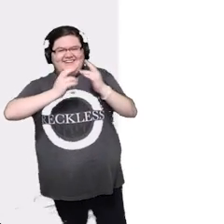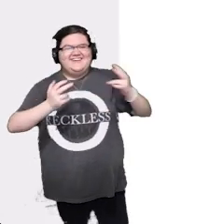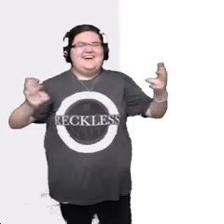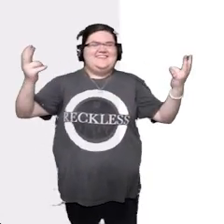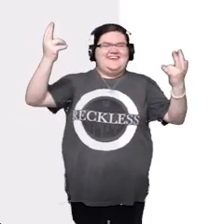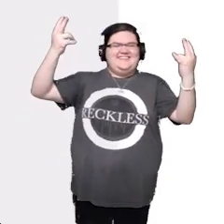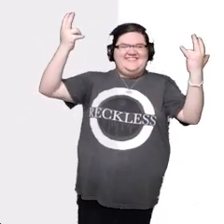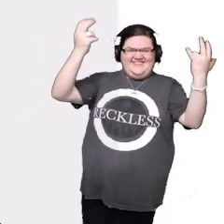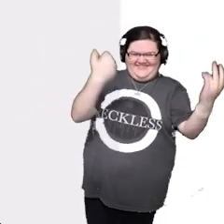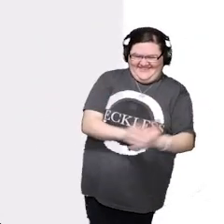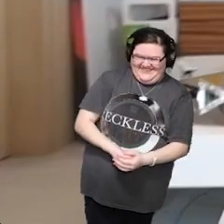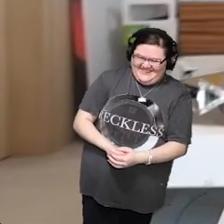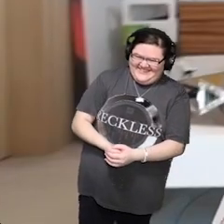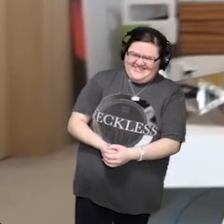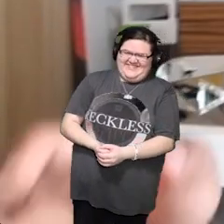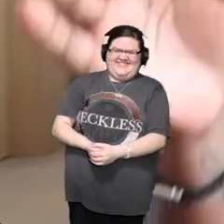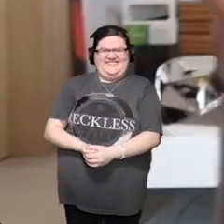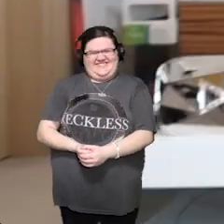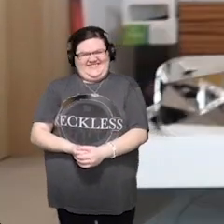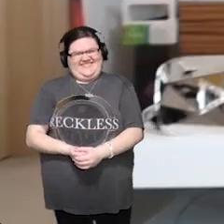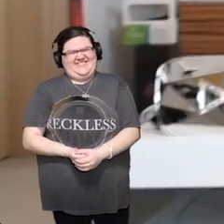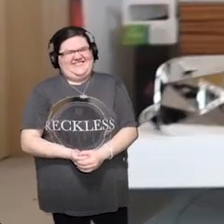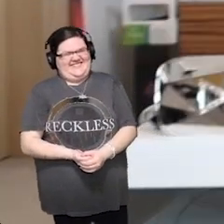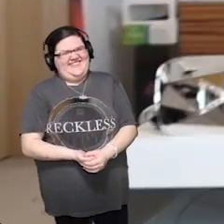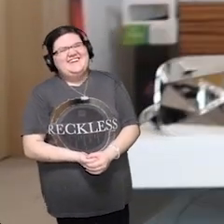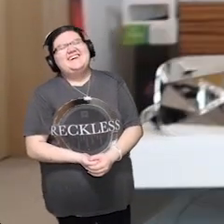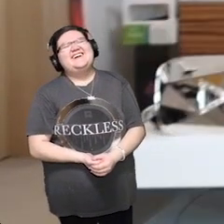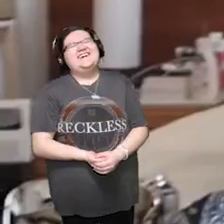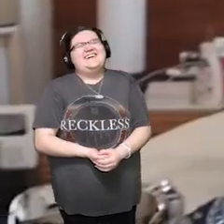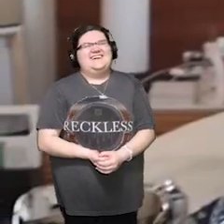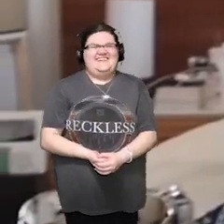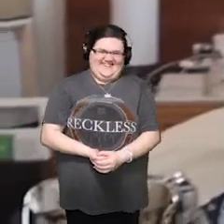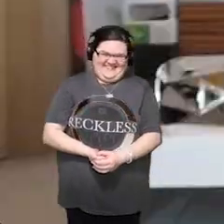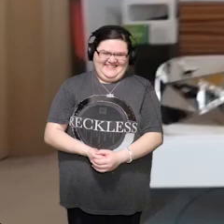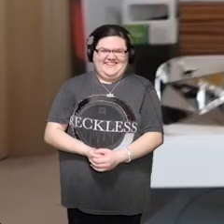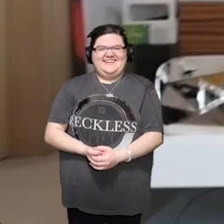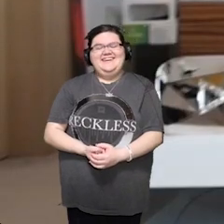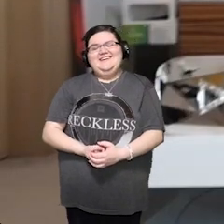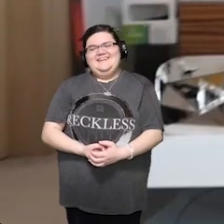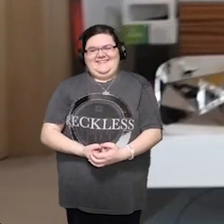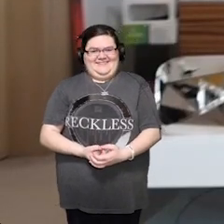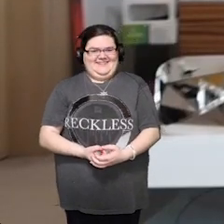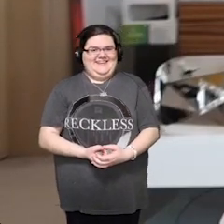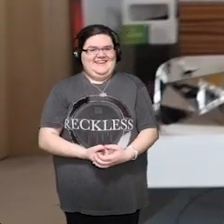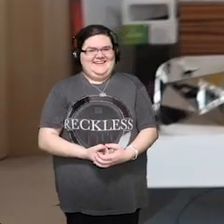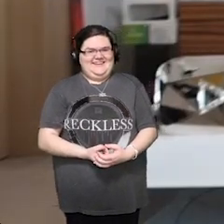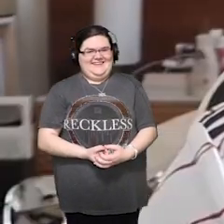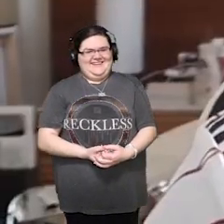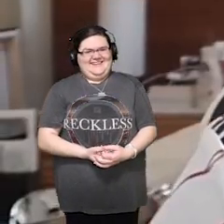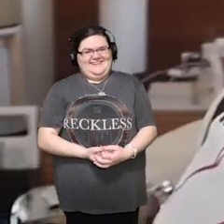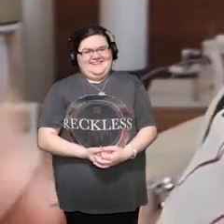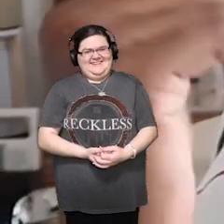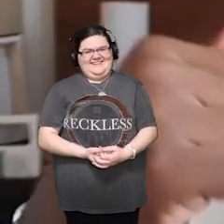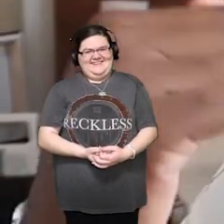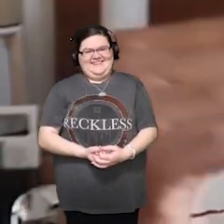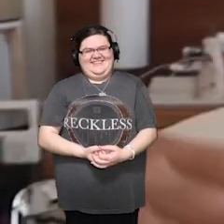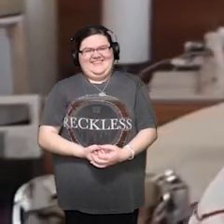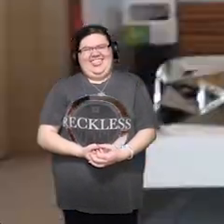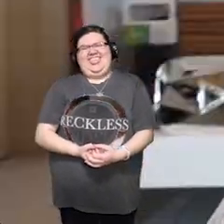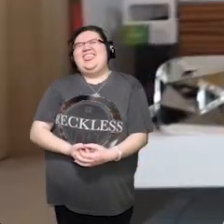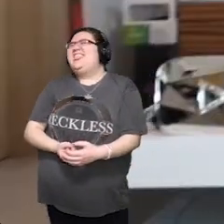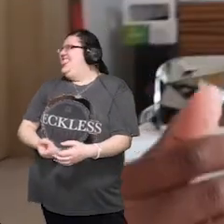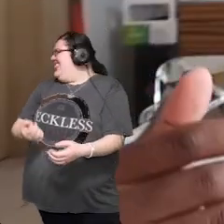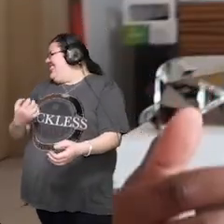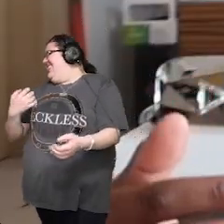2018. Now. 2020. 2018. See, guys, I can't. I would hope that in 60 years time, I'm still not in